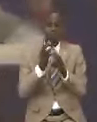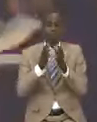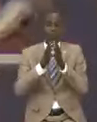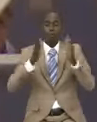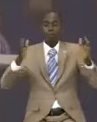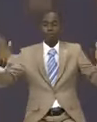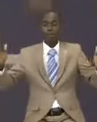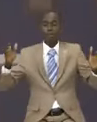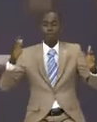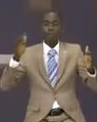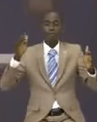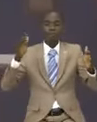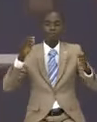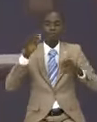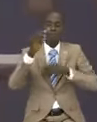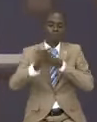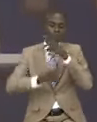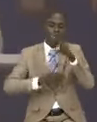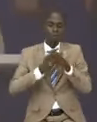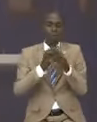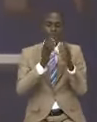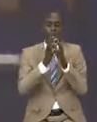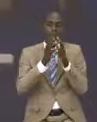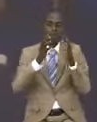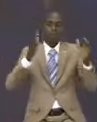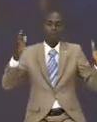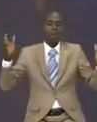global, global